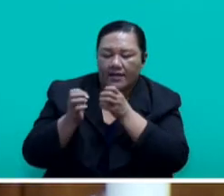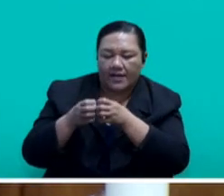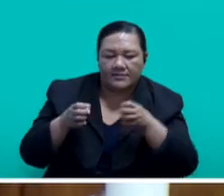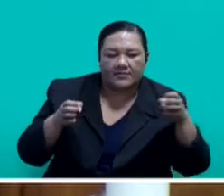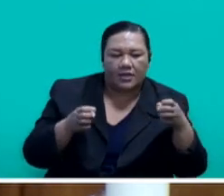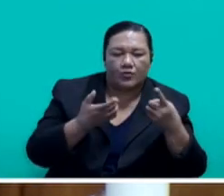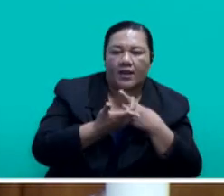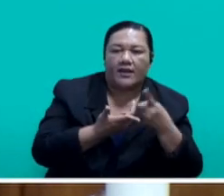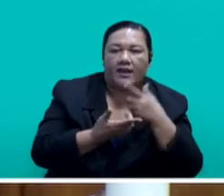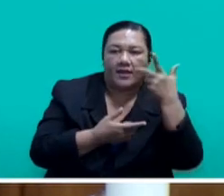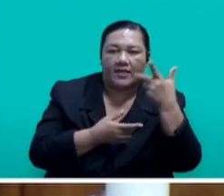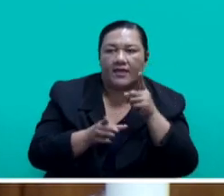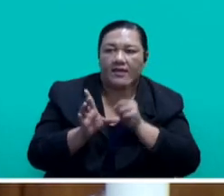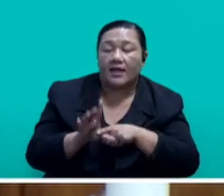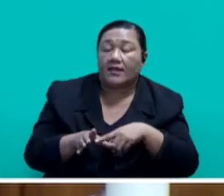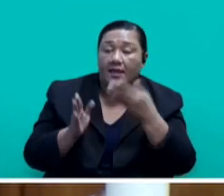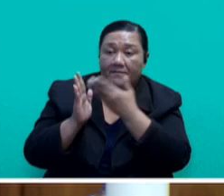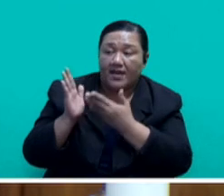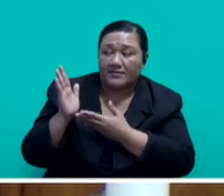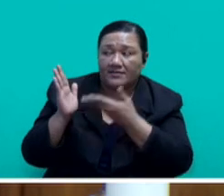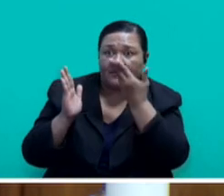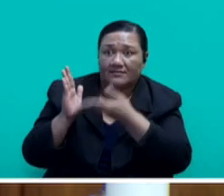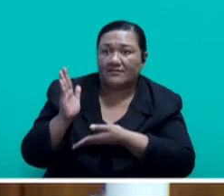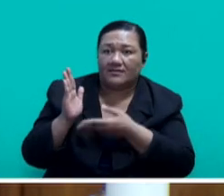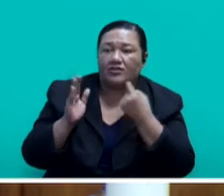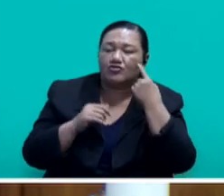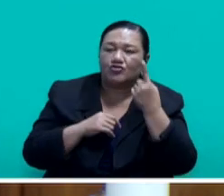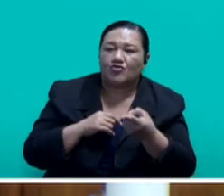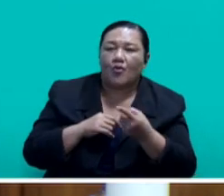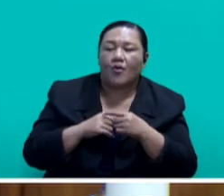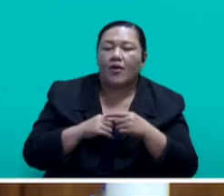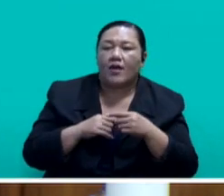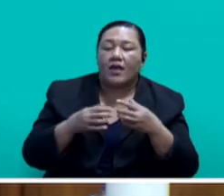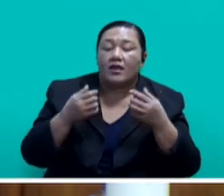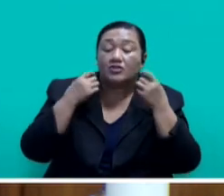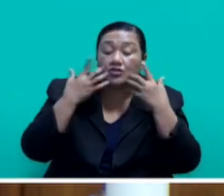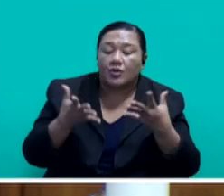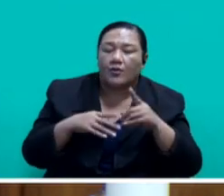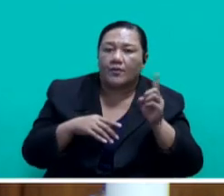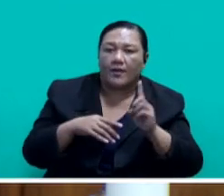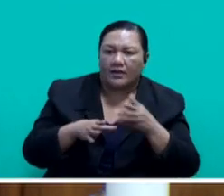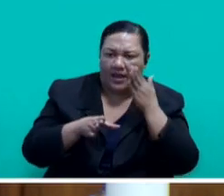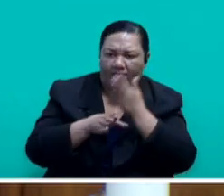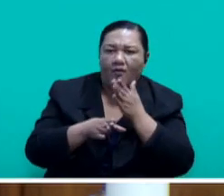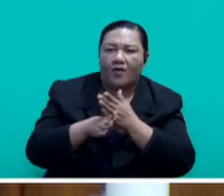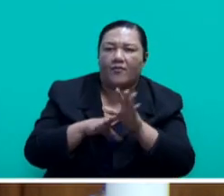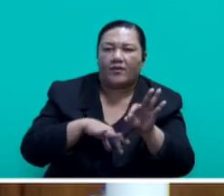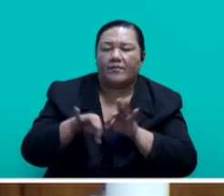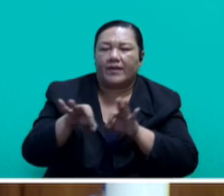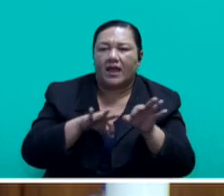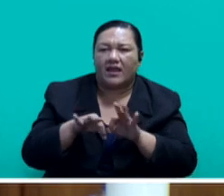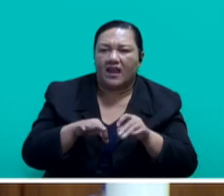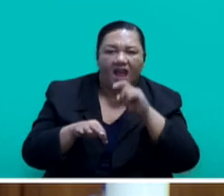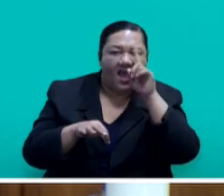This budget clearly demonstrates that we have a workable plan to enable us to do so. There is no looking